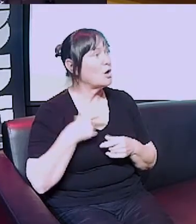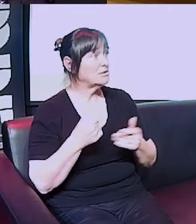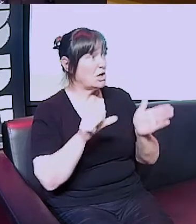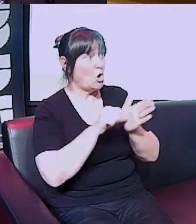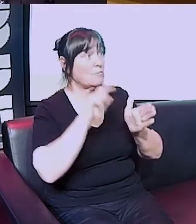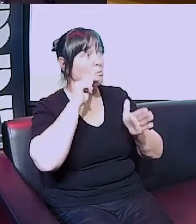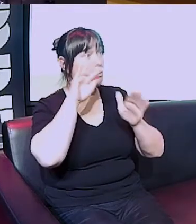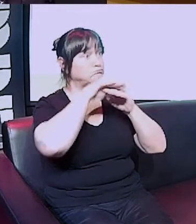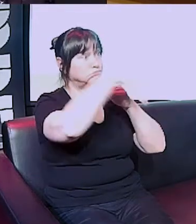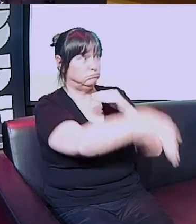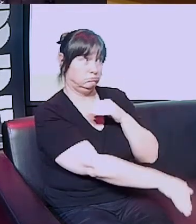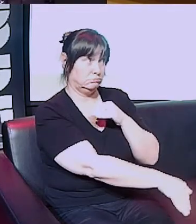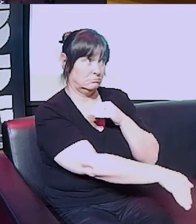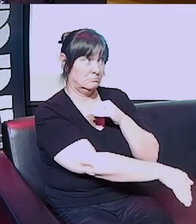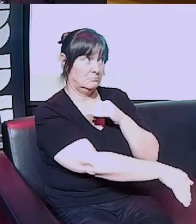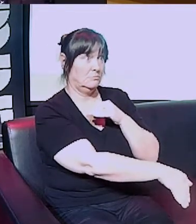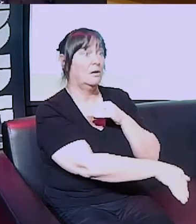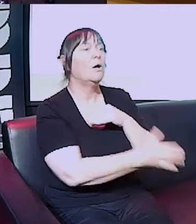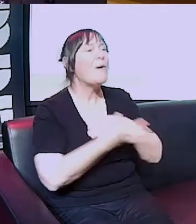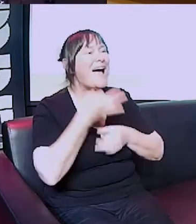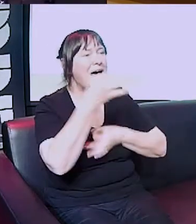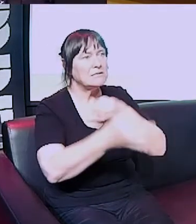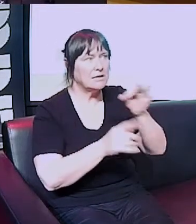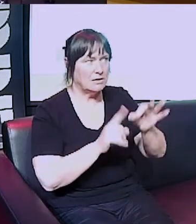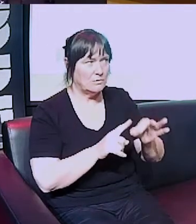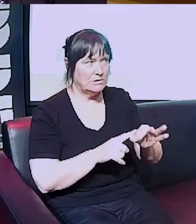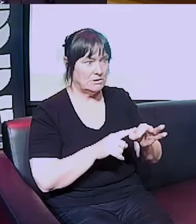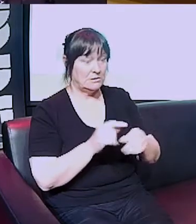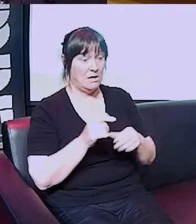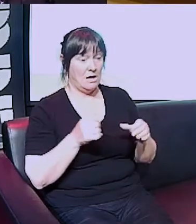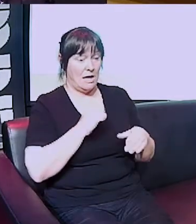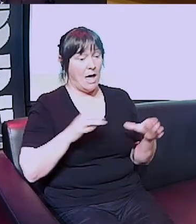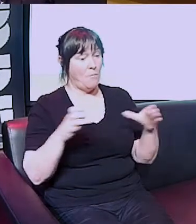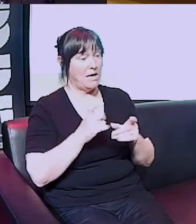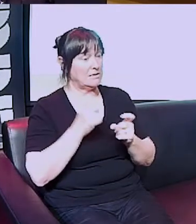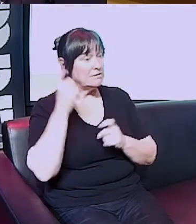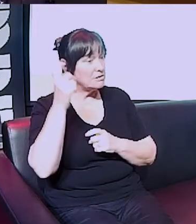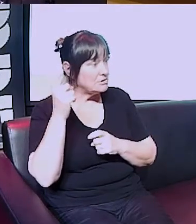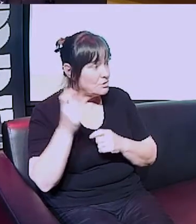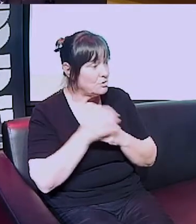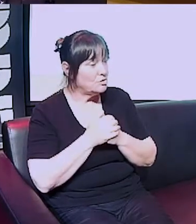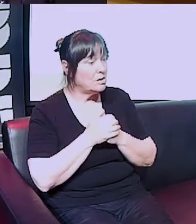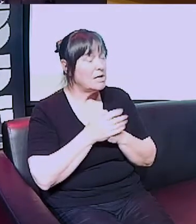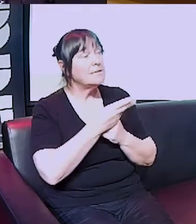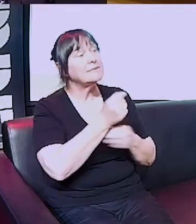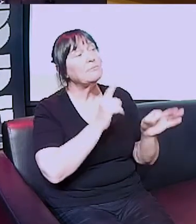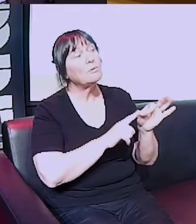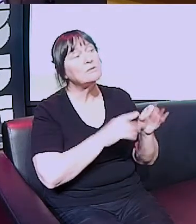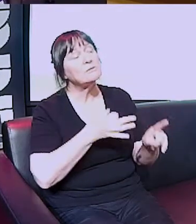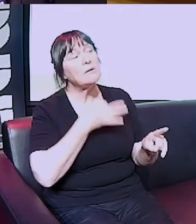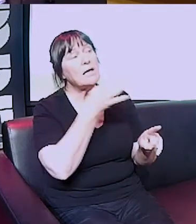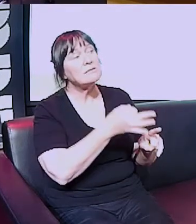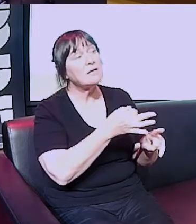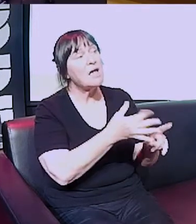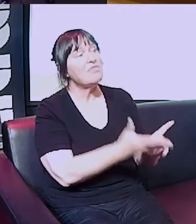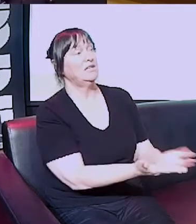we're asking questions. And the concern with our party is some of the questions we're asking, we're shut